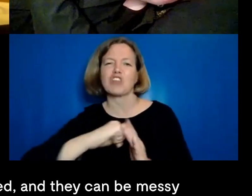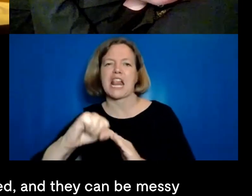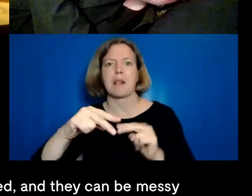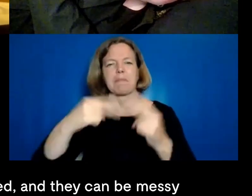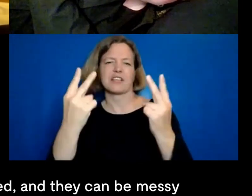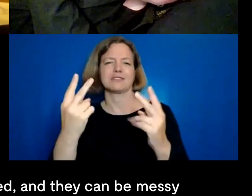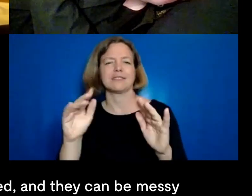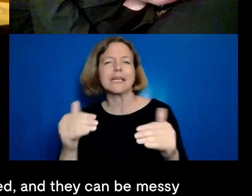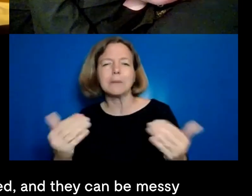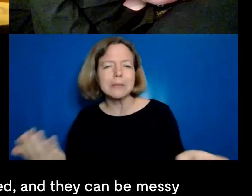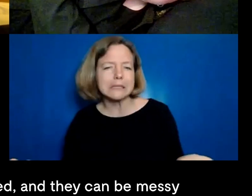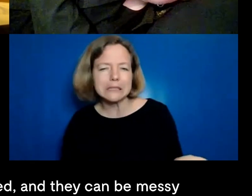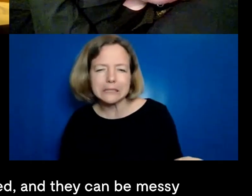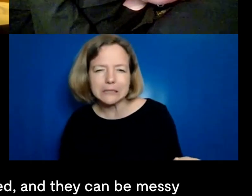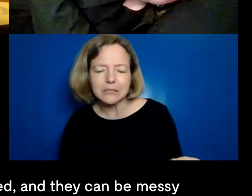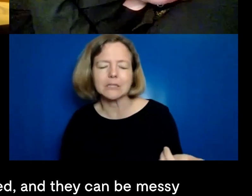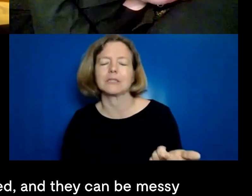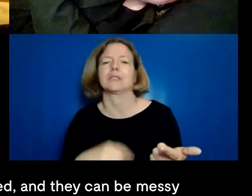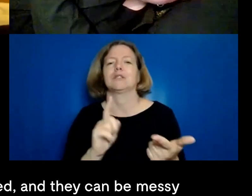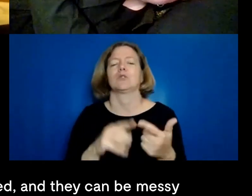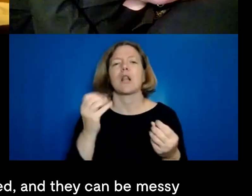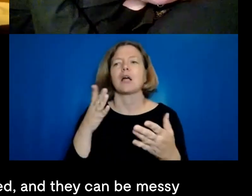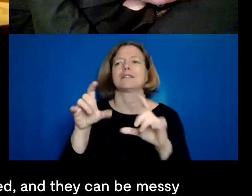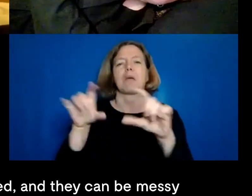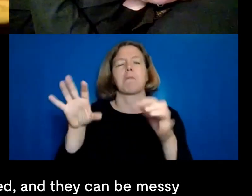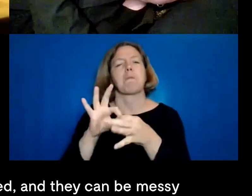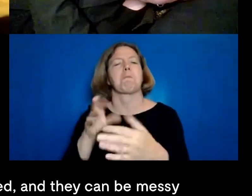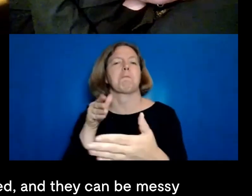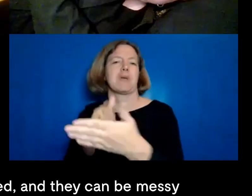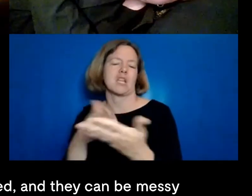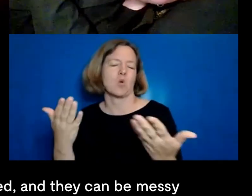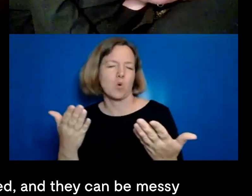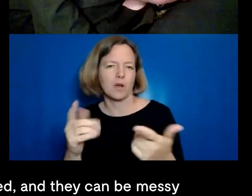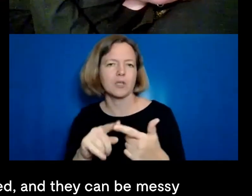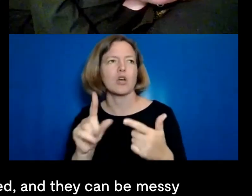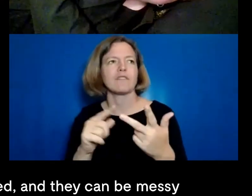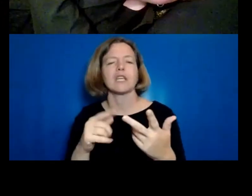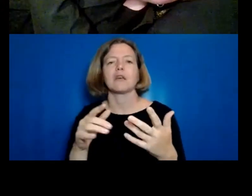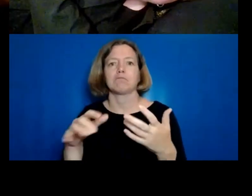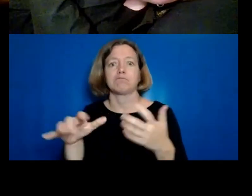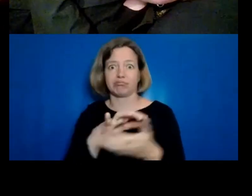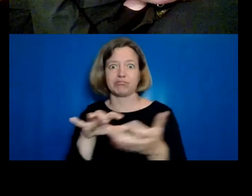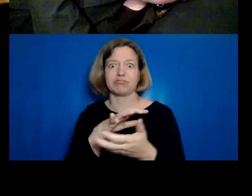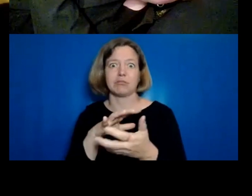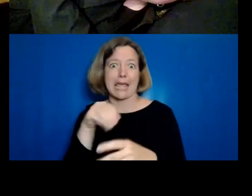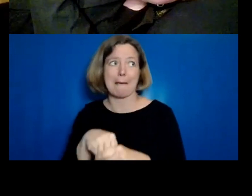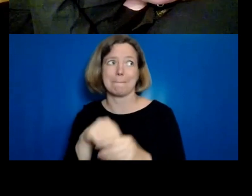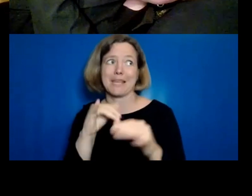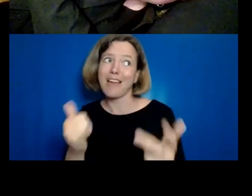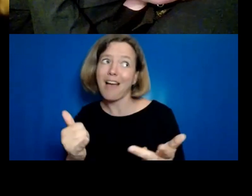be complicated and they can be messy and they can need time to figure out.